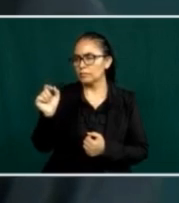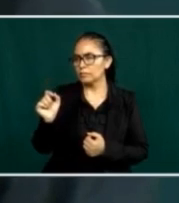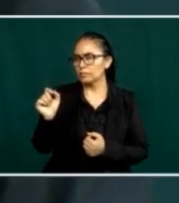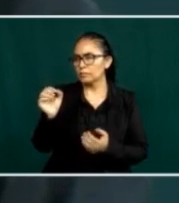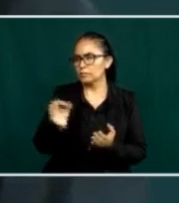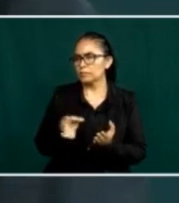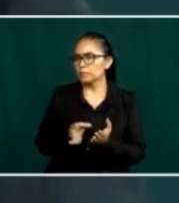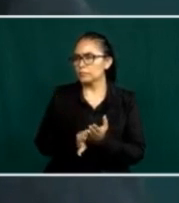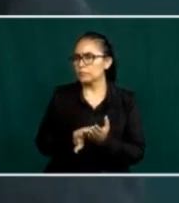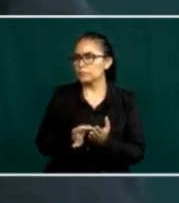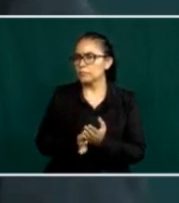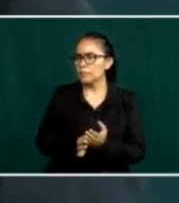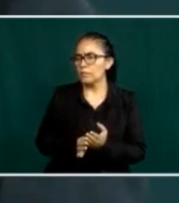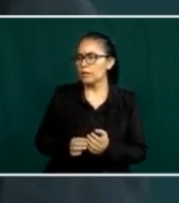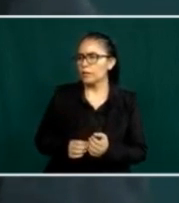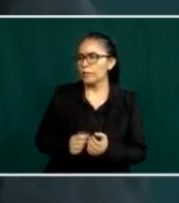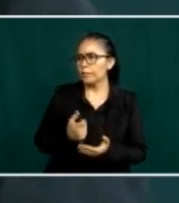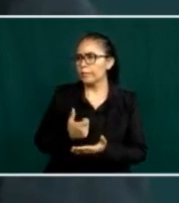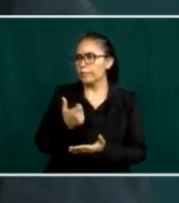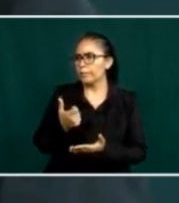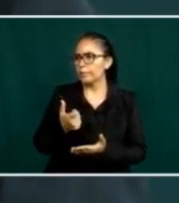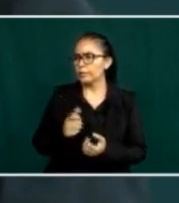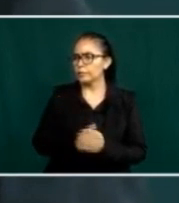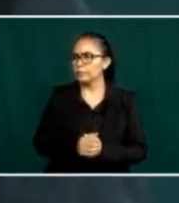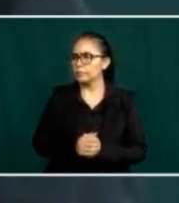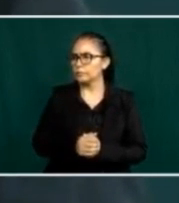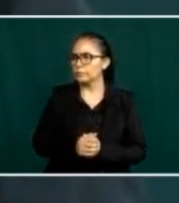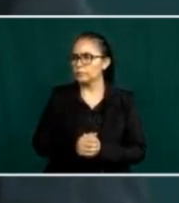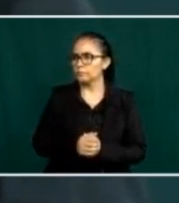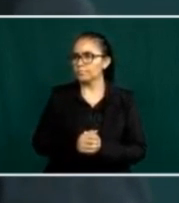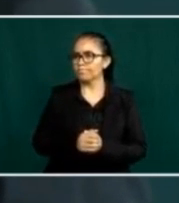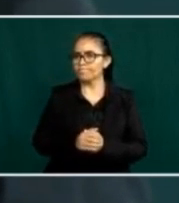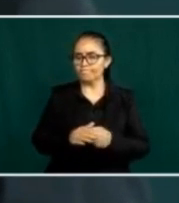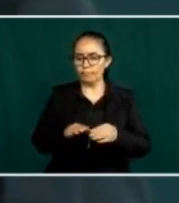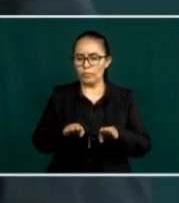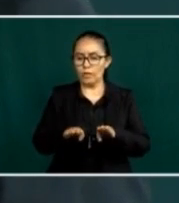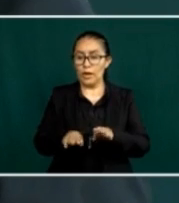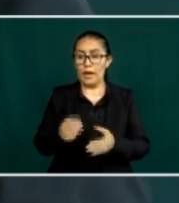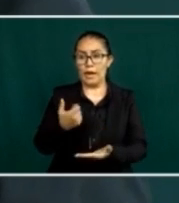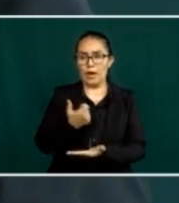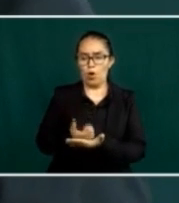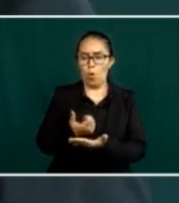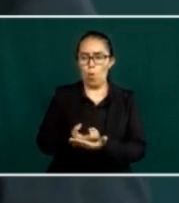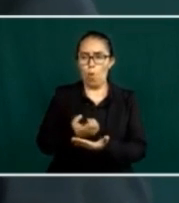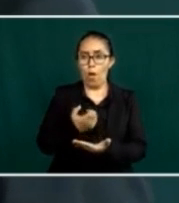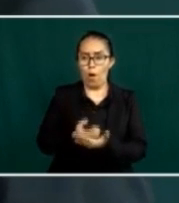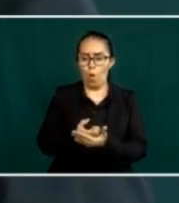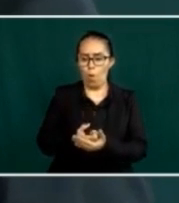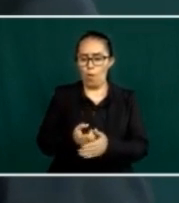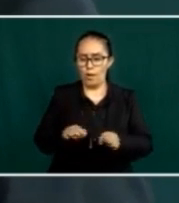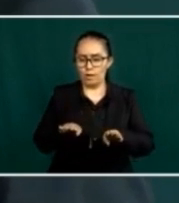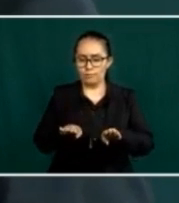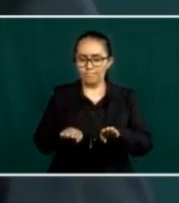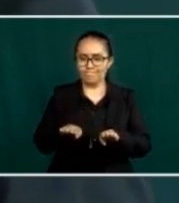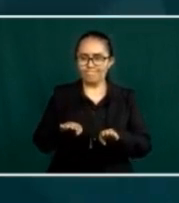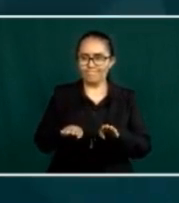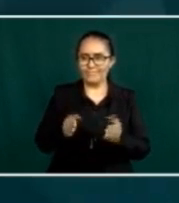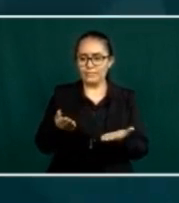That the currency, in this case the peso, be maintained stable and strong.